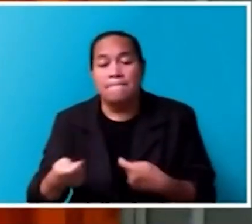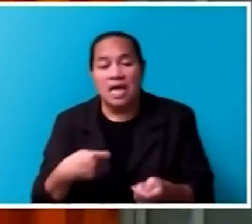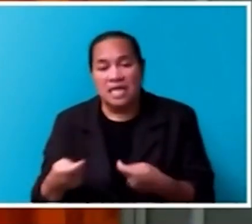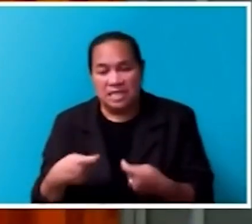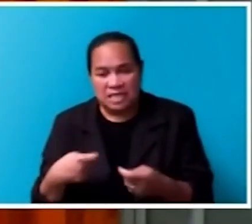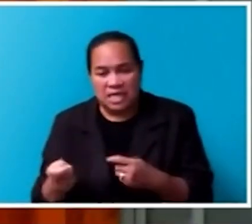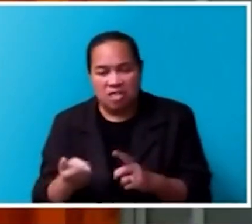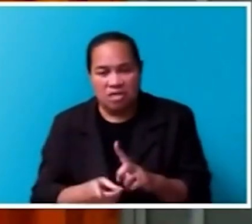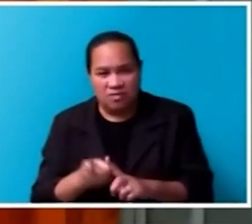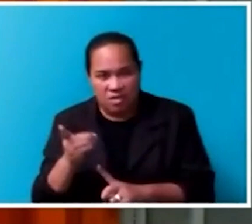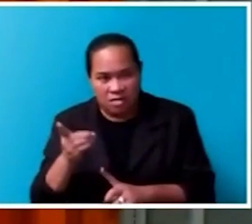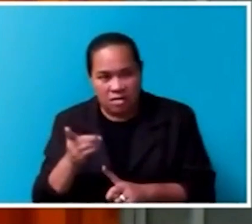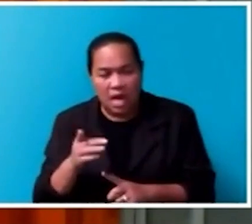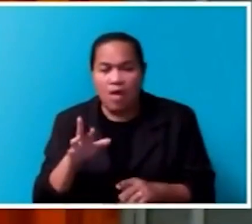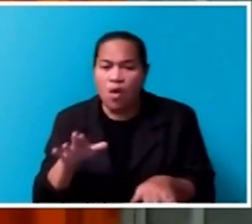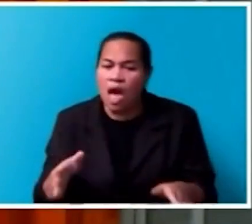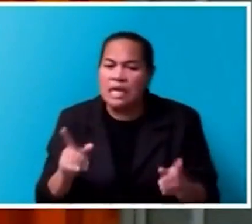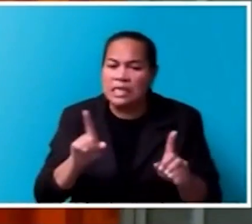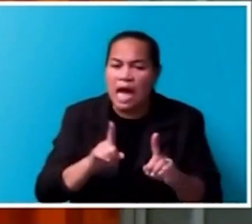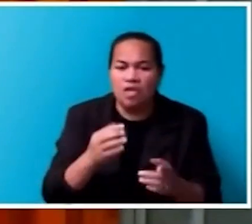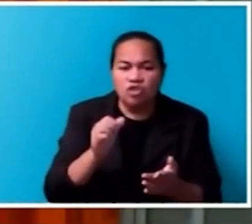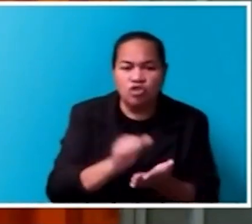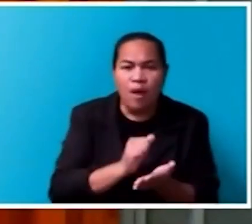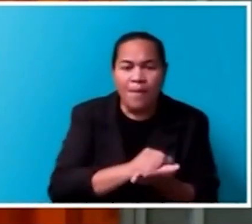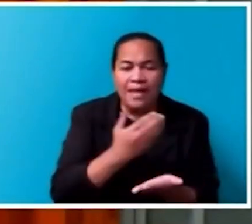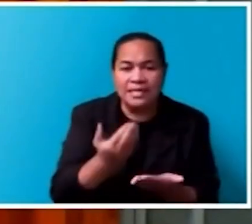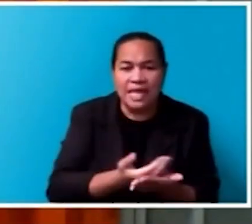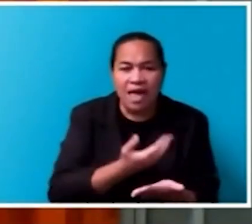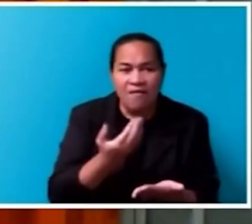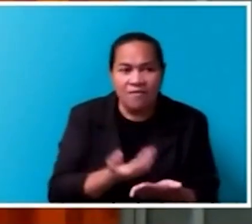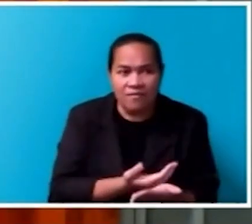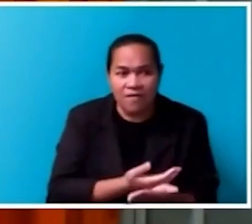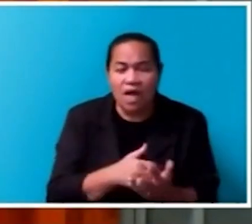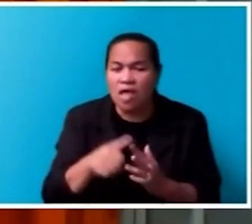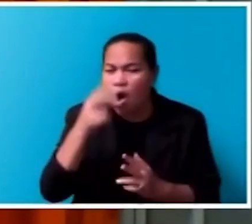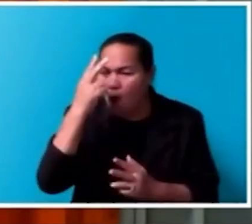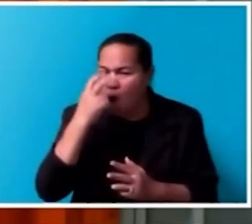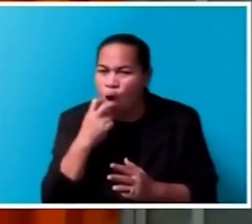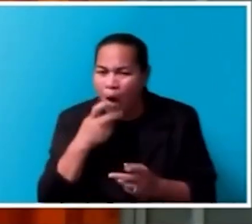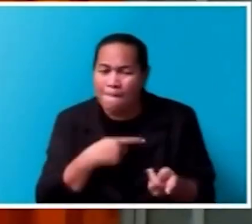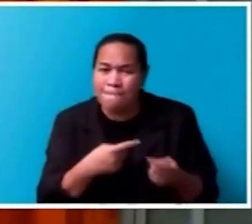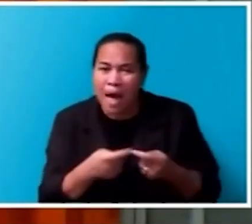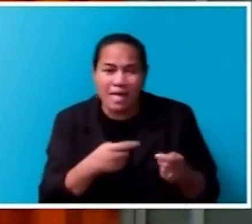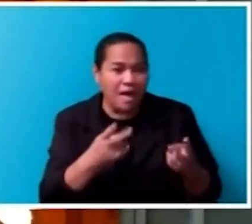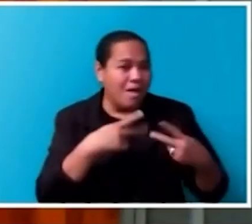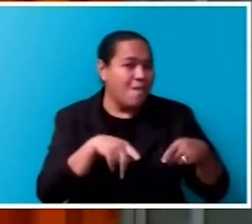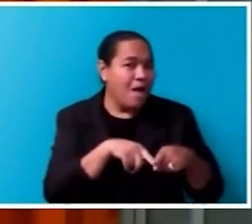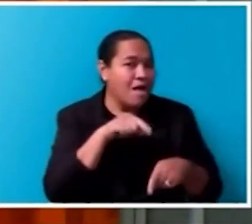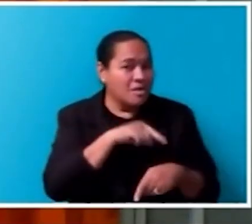of Shop and Save, which aims at evolving the old market site in Nosori.